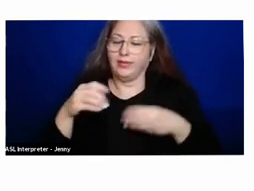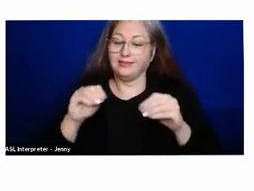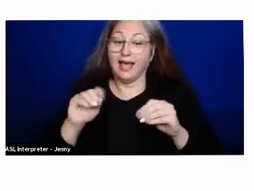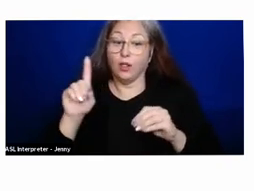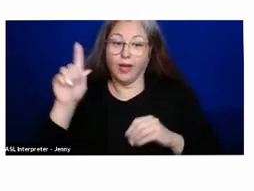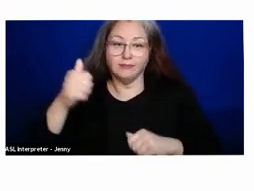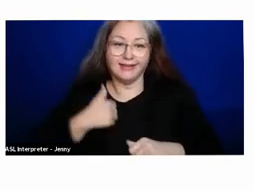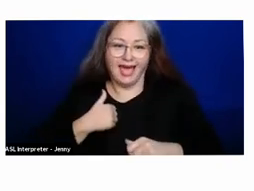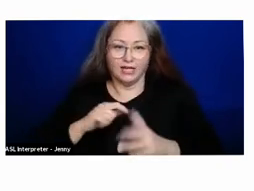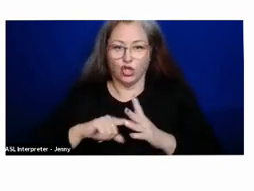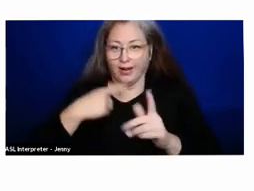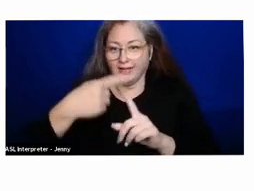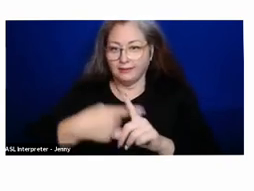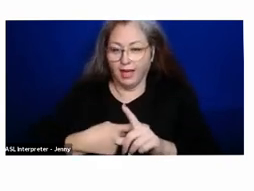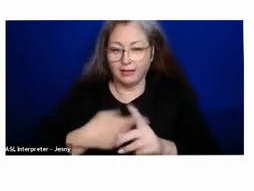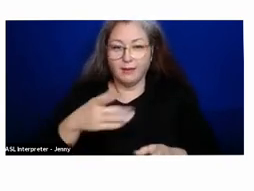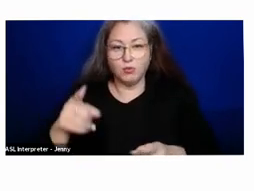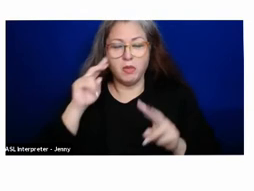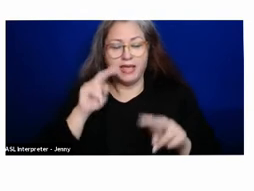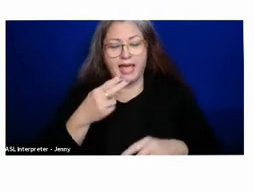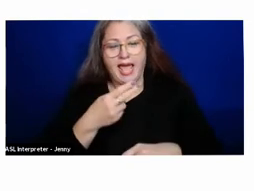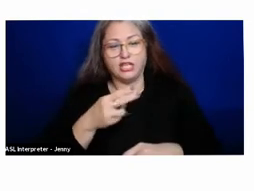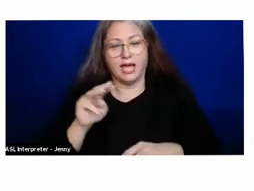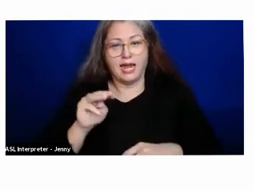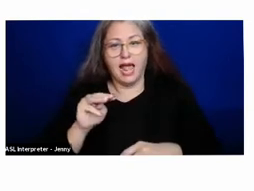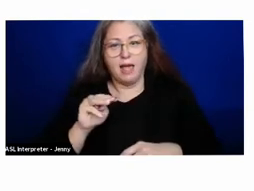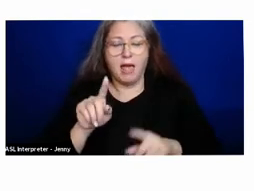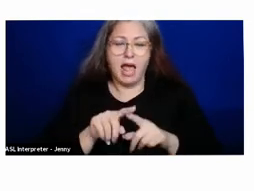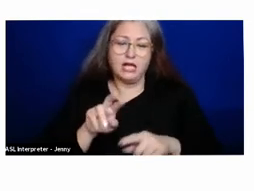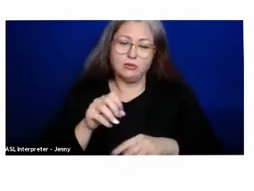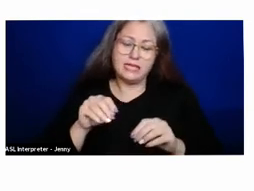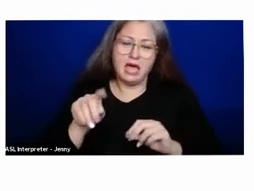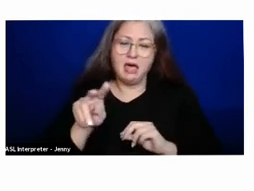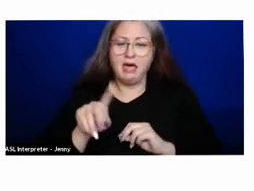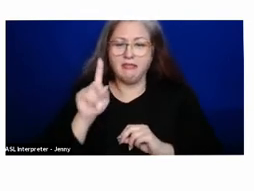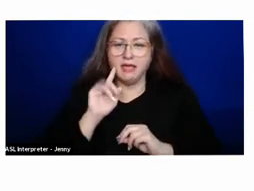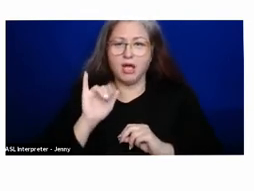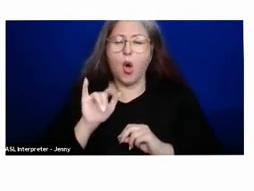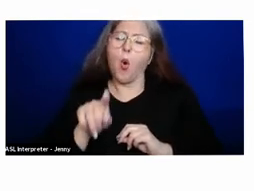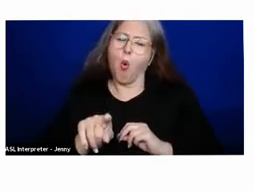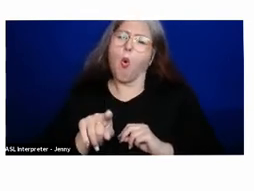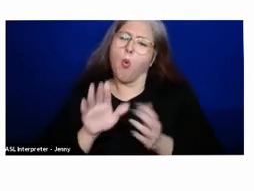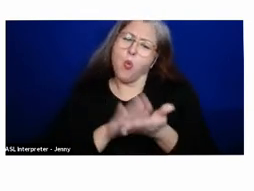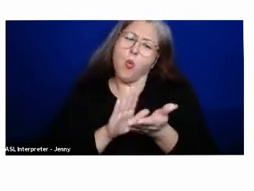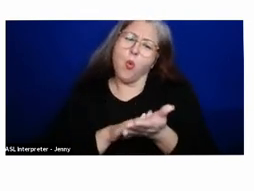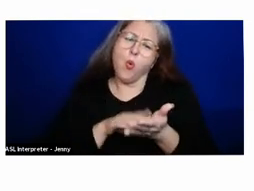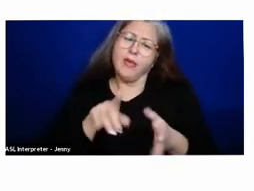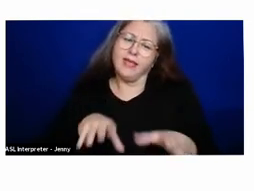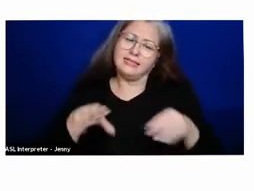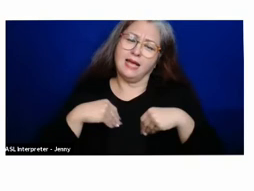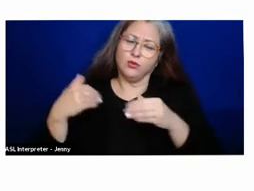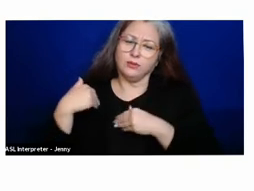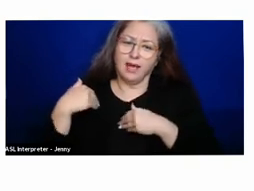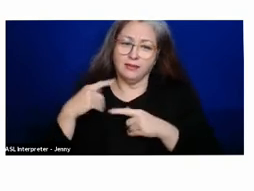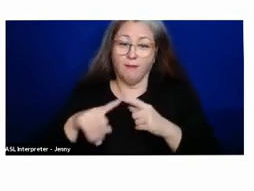month. Now, some of you might look at H&M's foray into resale and feel that they are taking responsibility. But making resale as